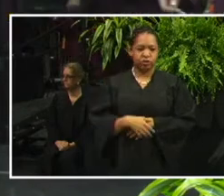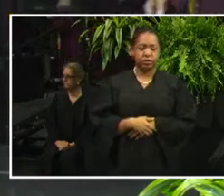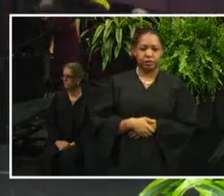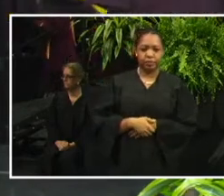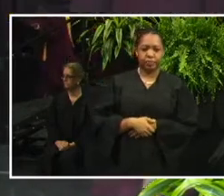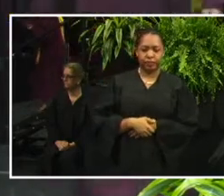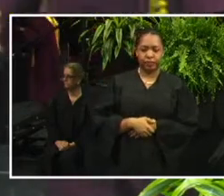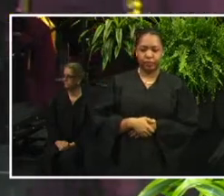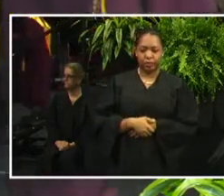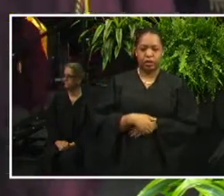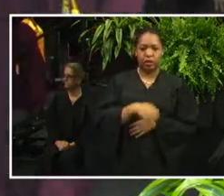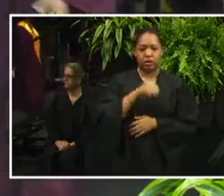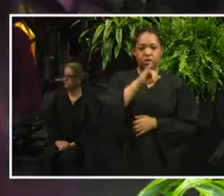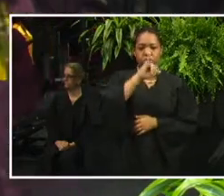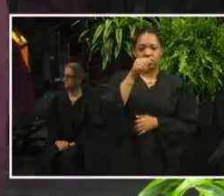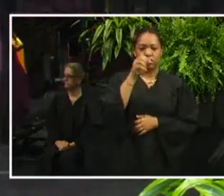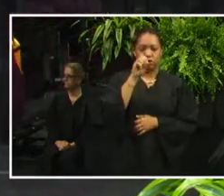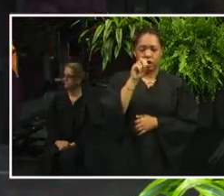Jonathan Logan Hunt.